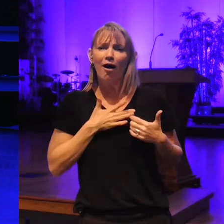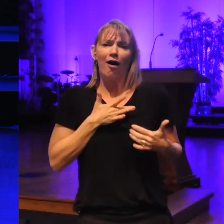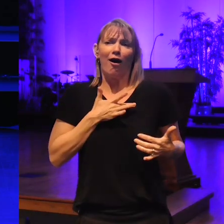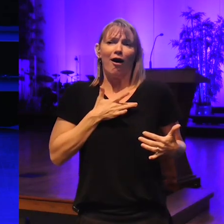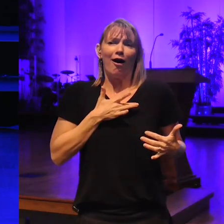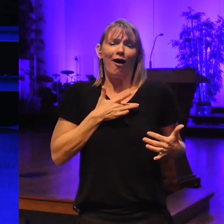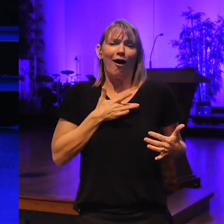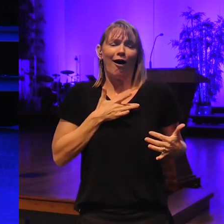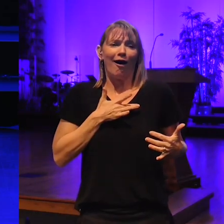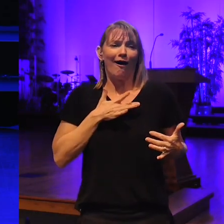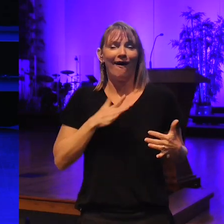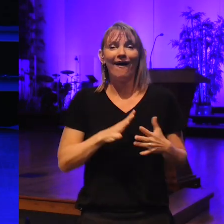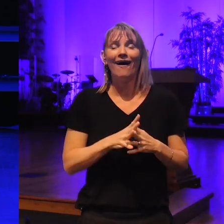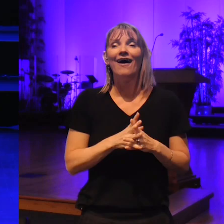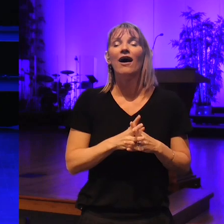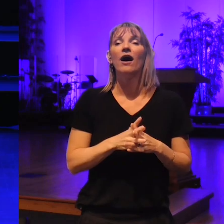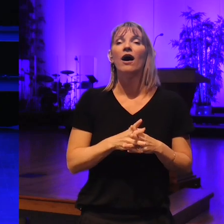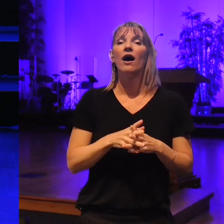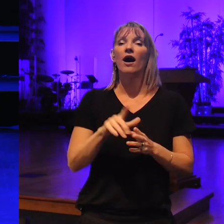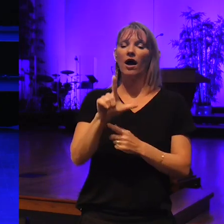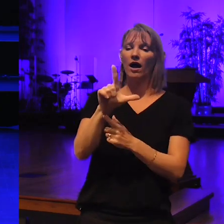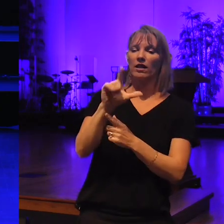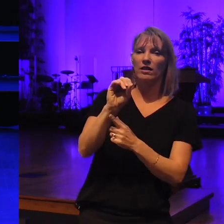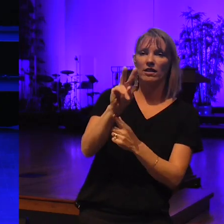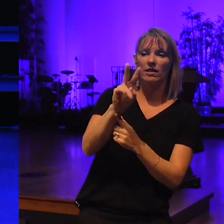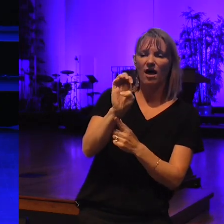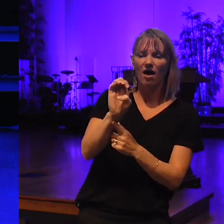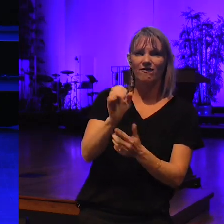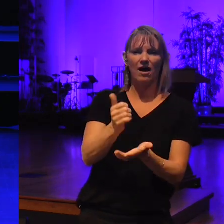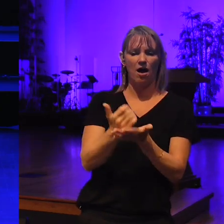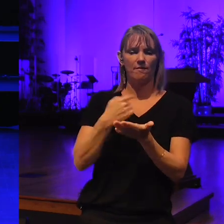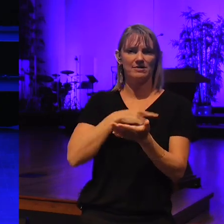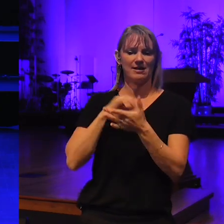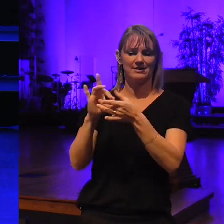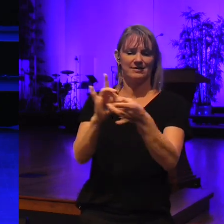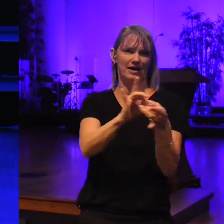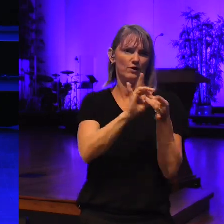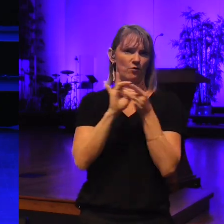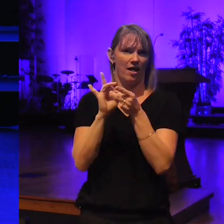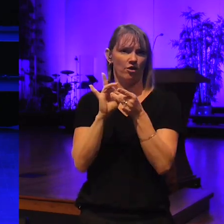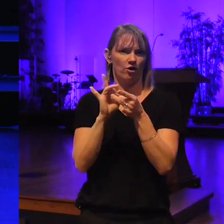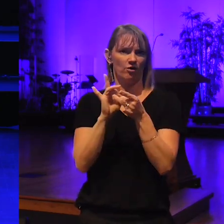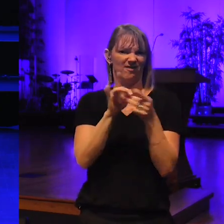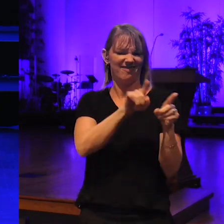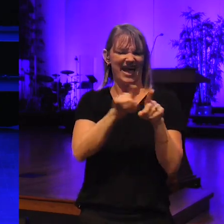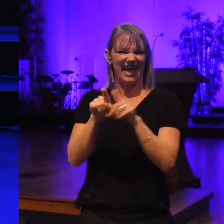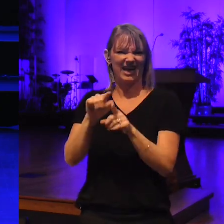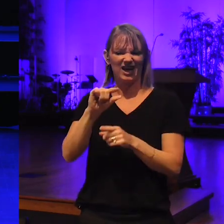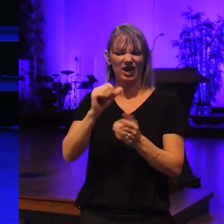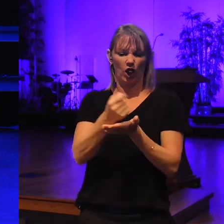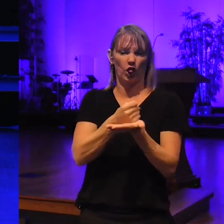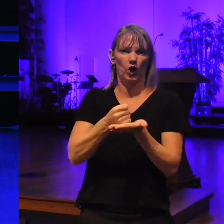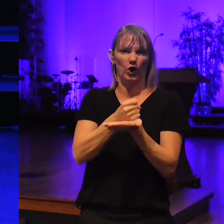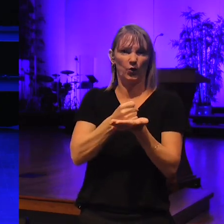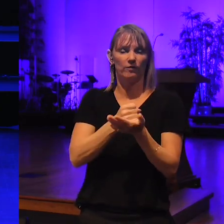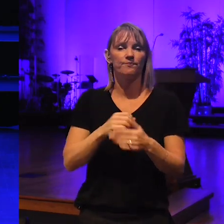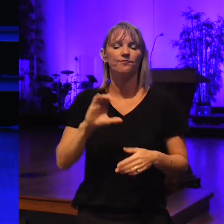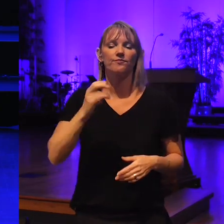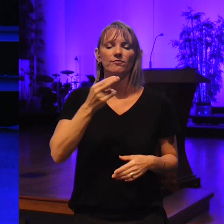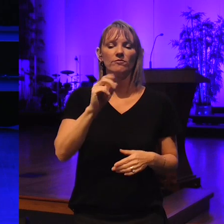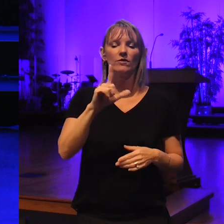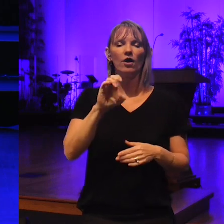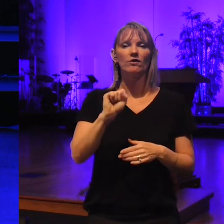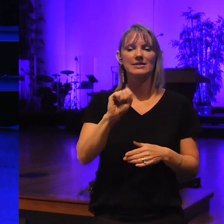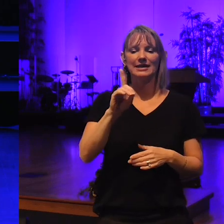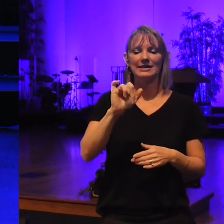Touched my heart. But love holds us together as glue, as glue. Charles Dickens,